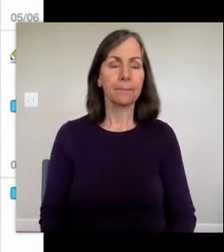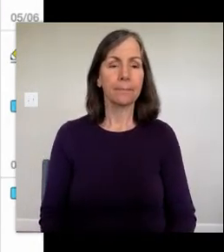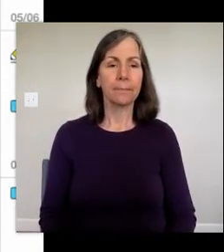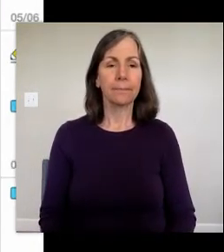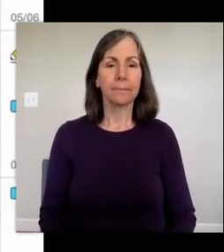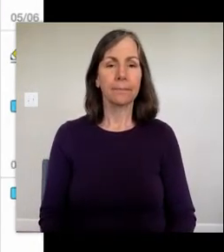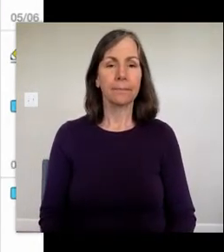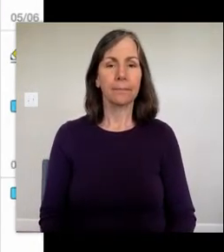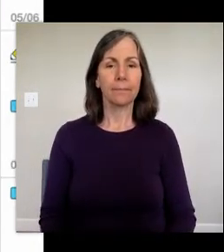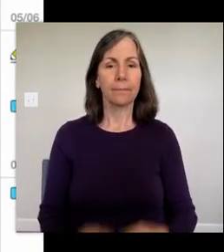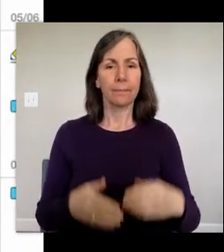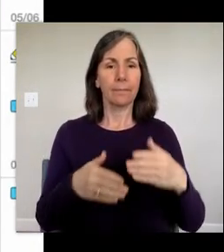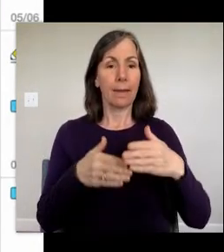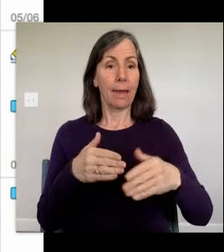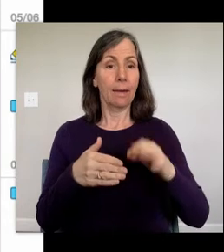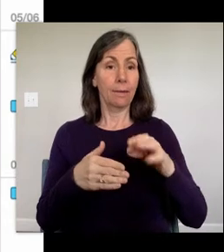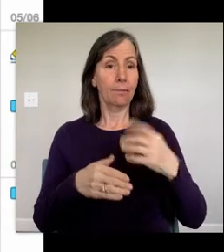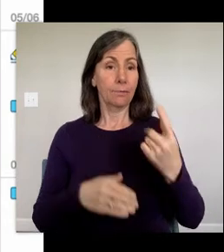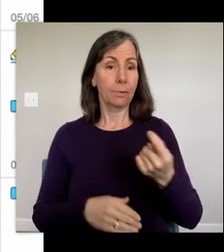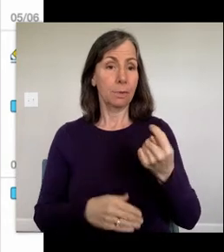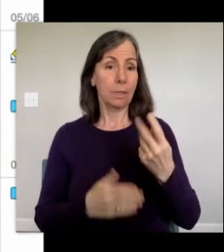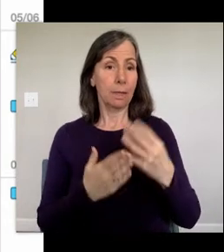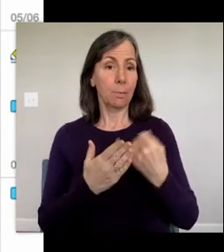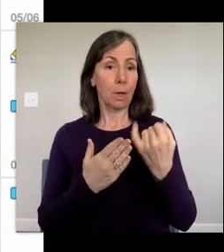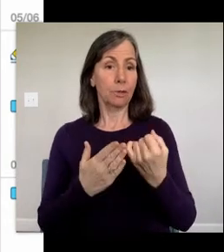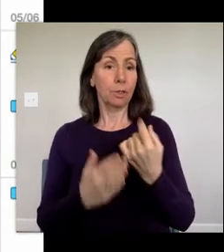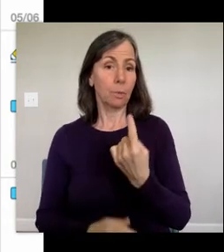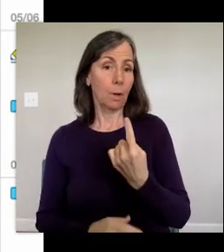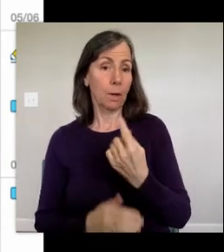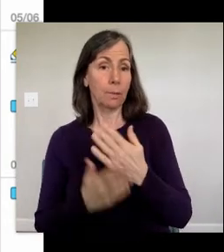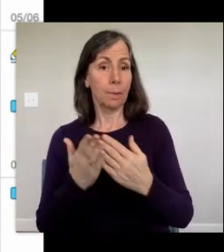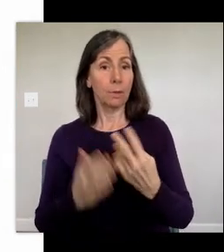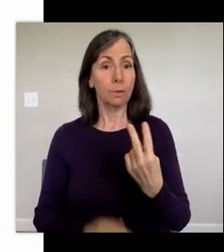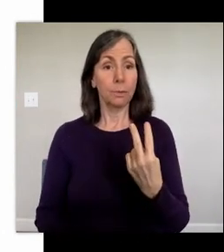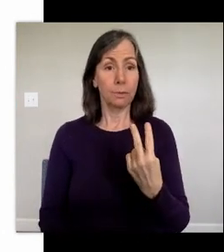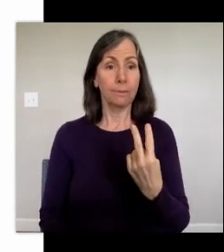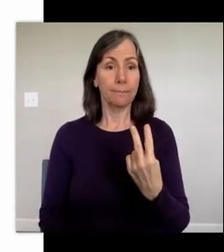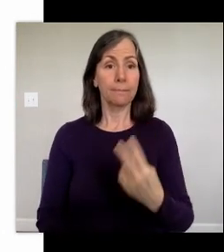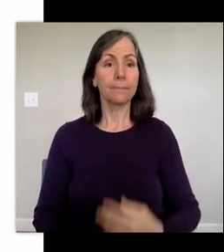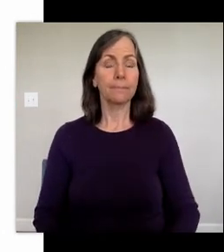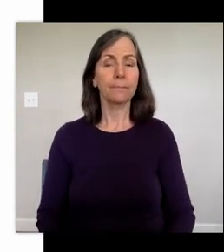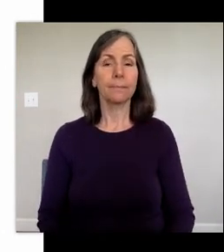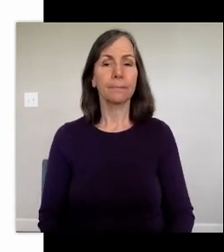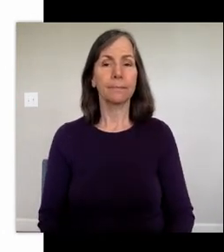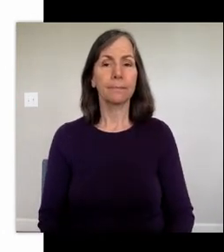to the end of Tuesday, Project 1, Part 2.